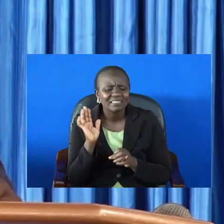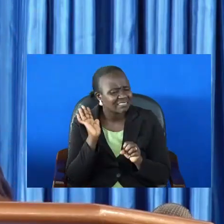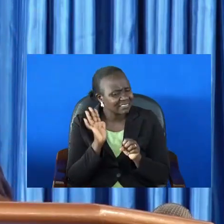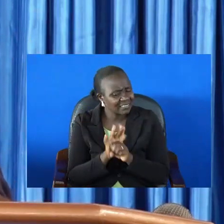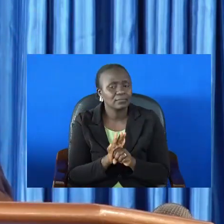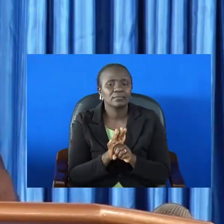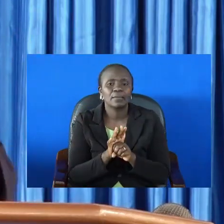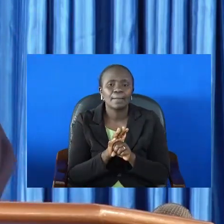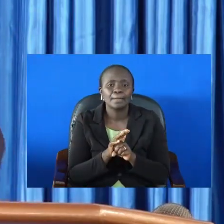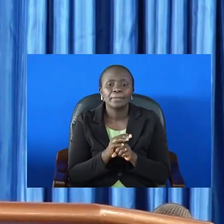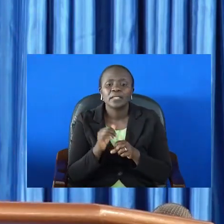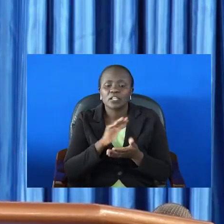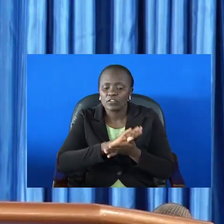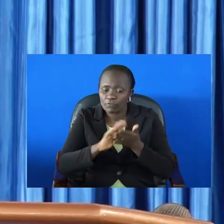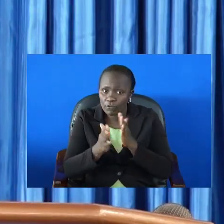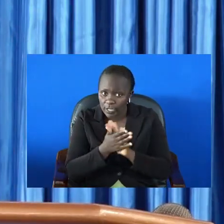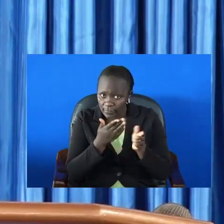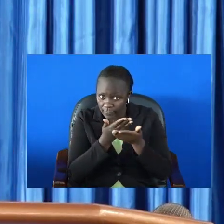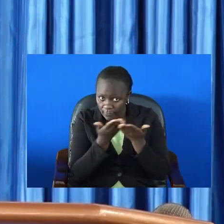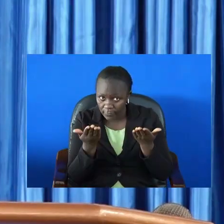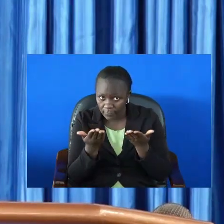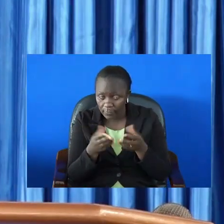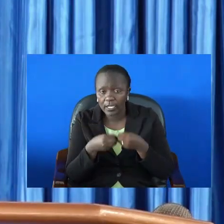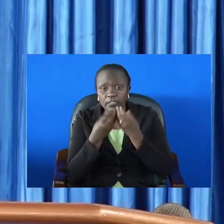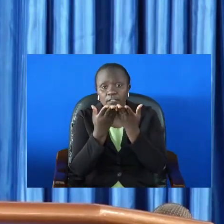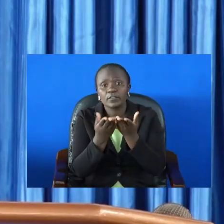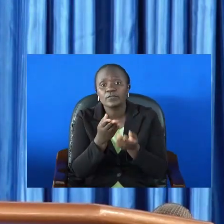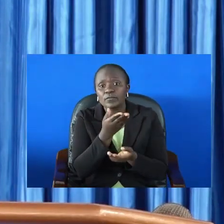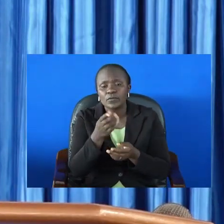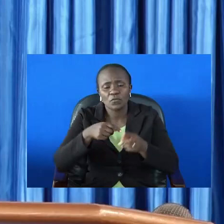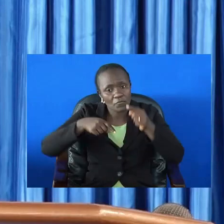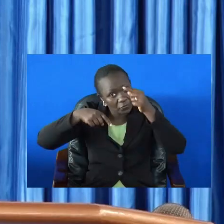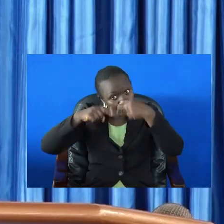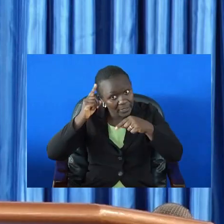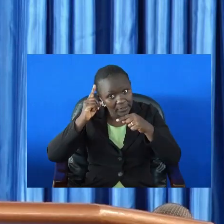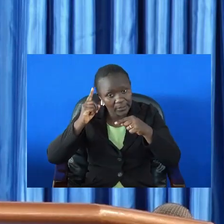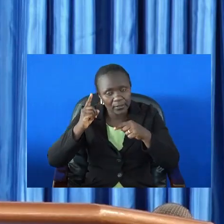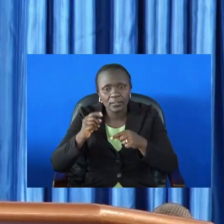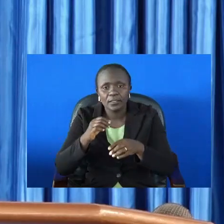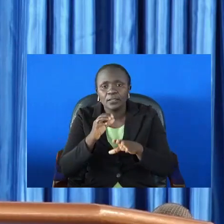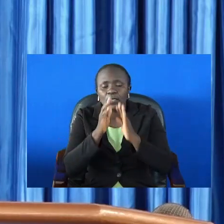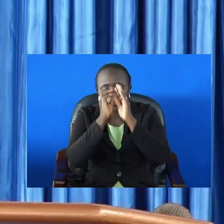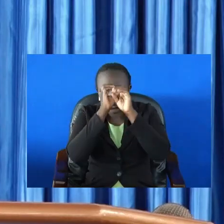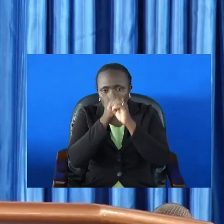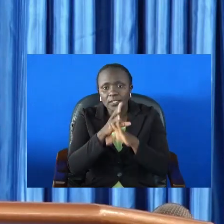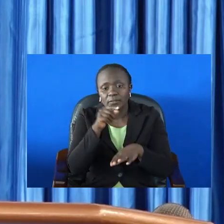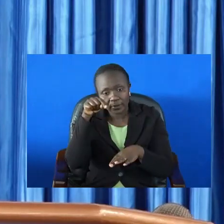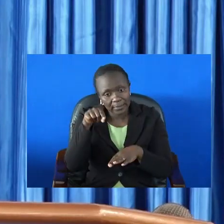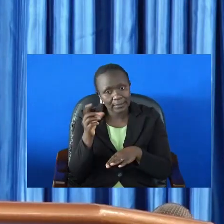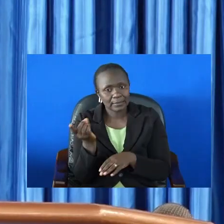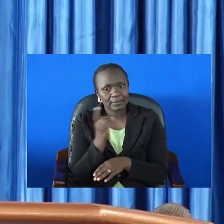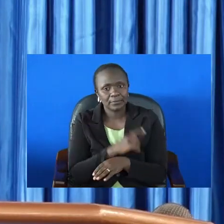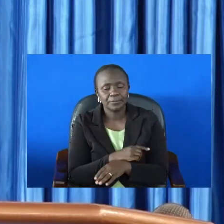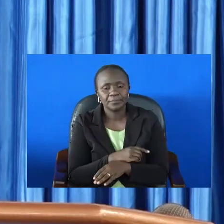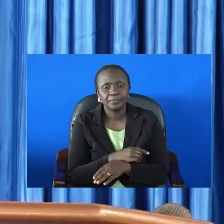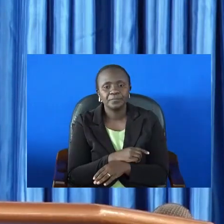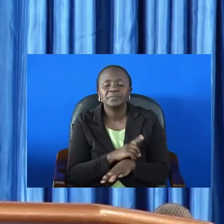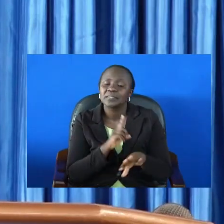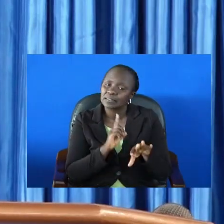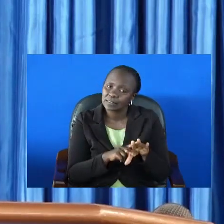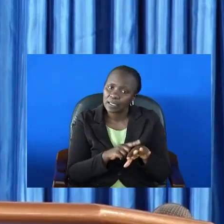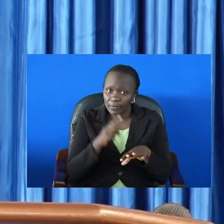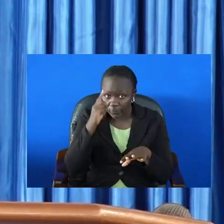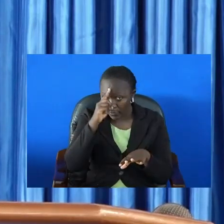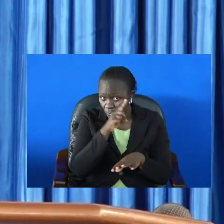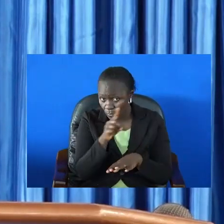scarlet, He will forgive you and give you victory. I want to bless you today. This is an opportunity for